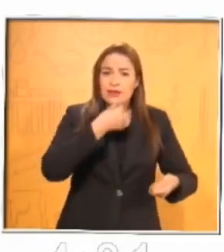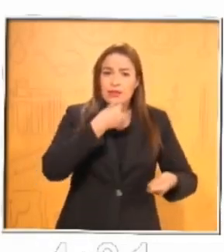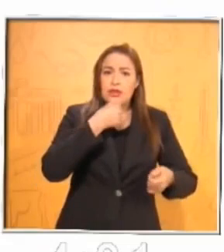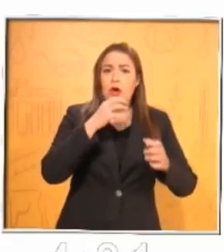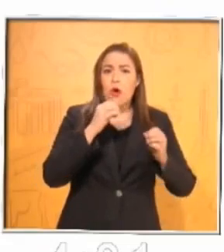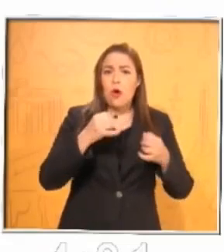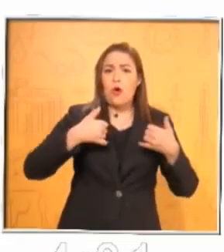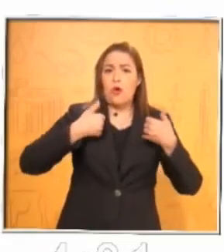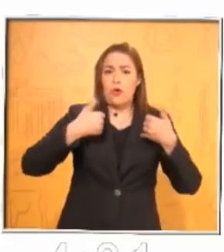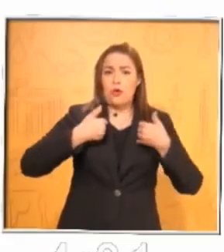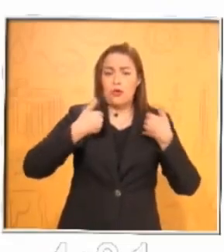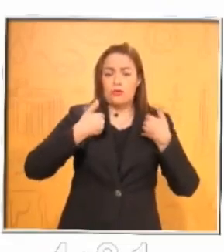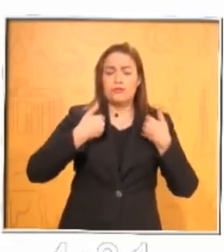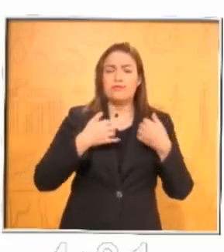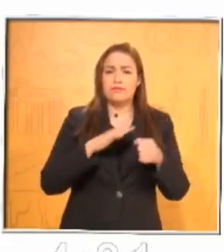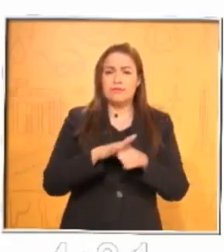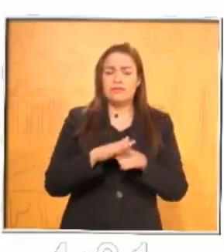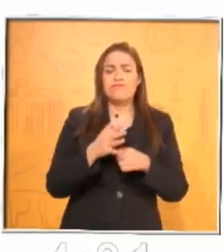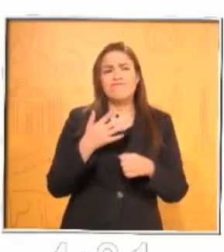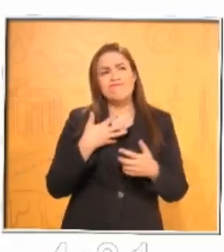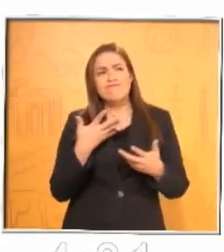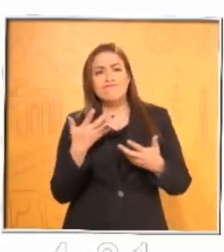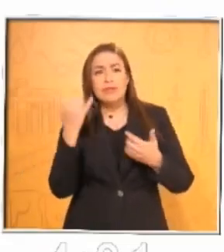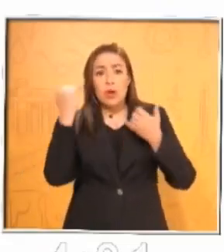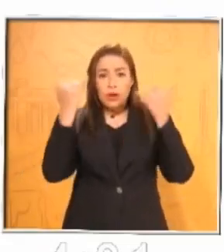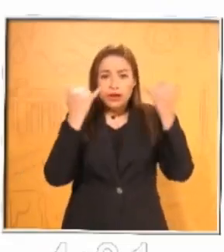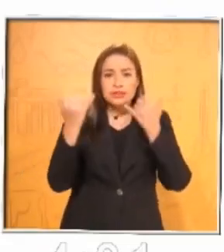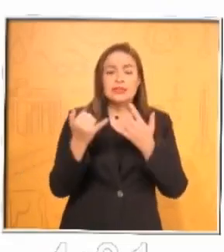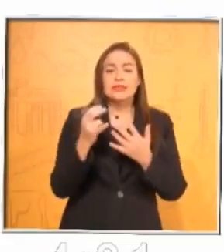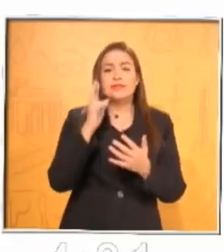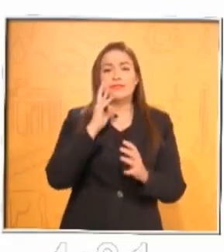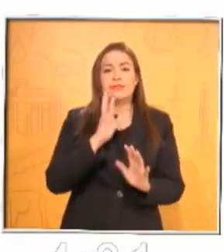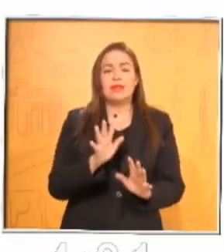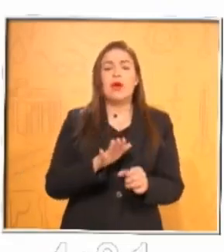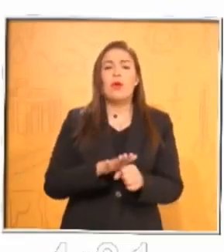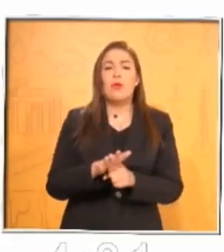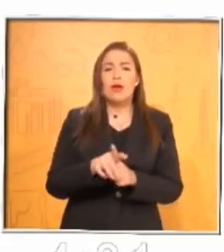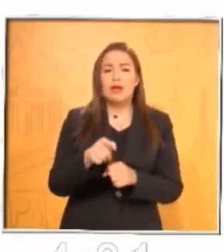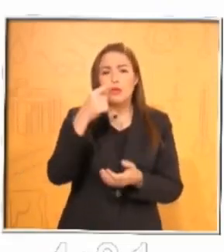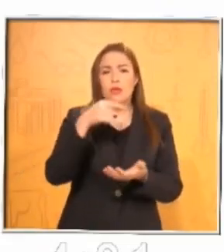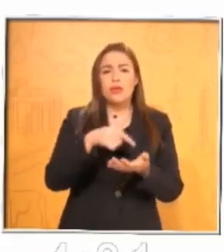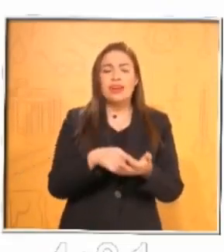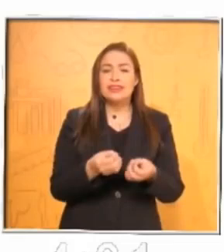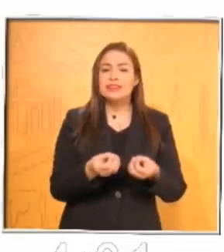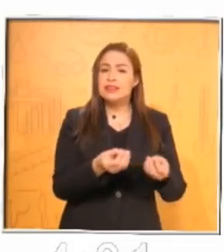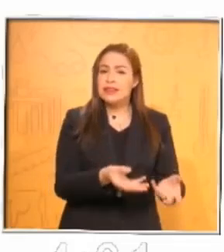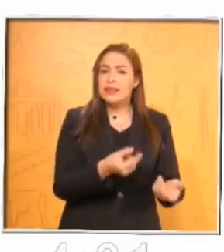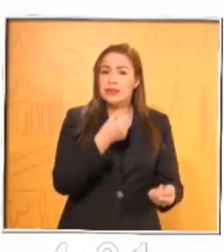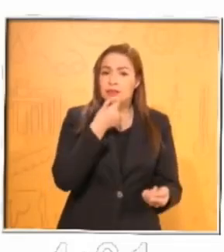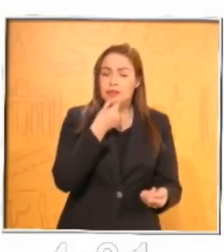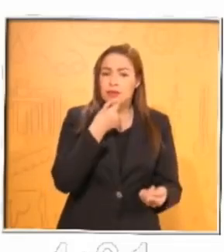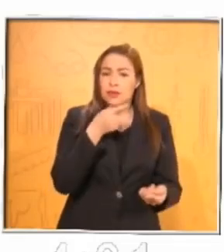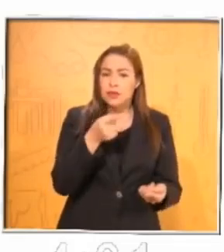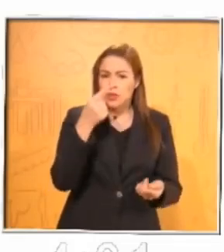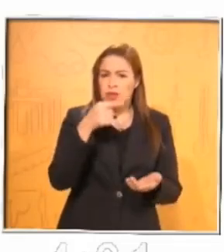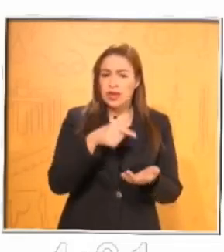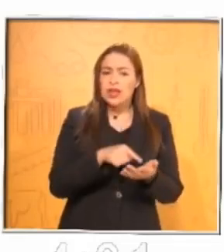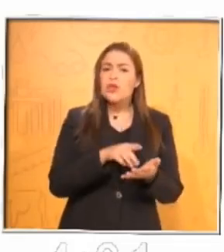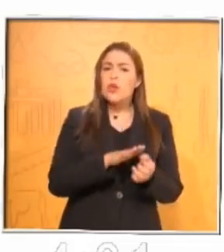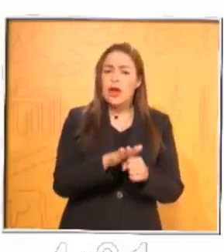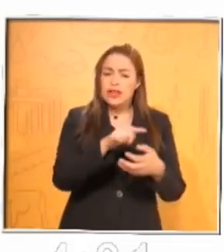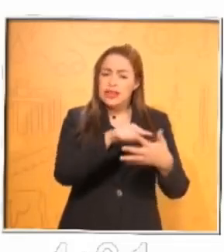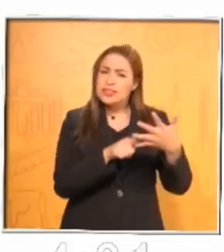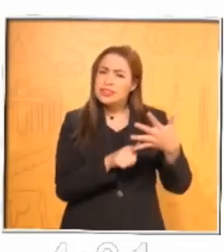please write your own ideas. What do you think about this? Do you think that children could read any kind of comic?